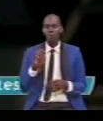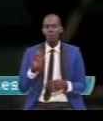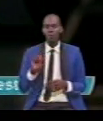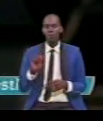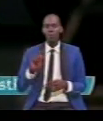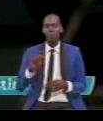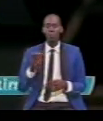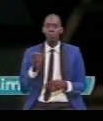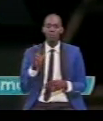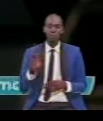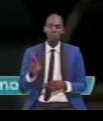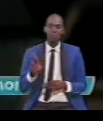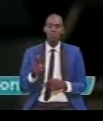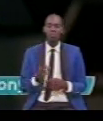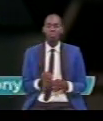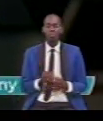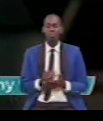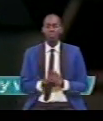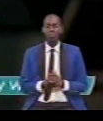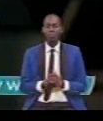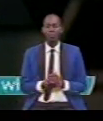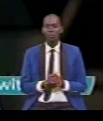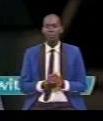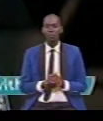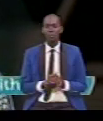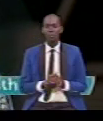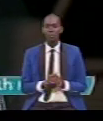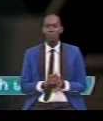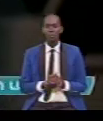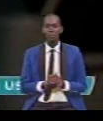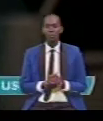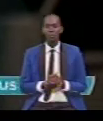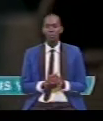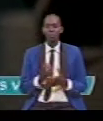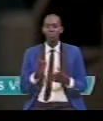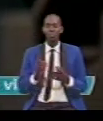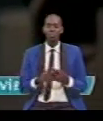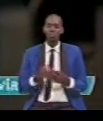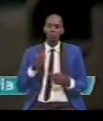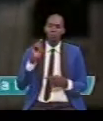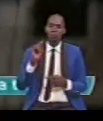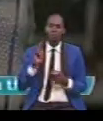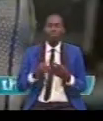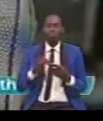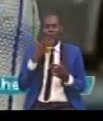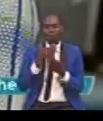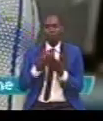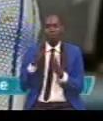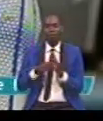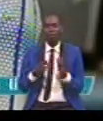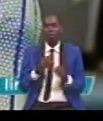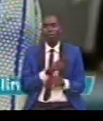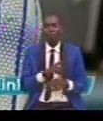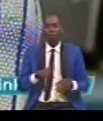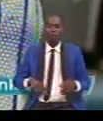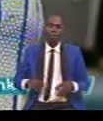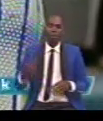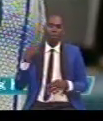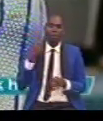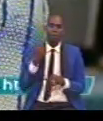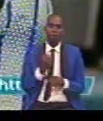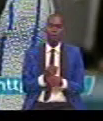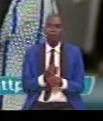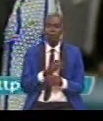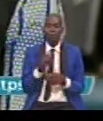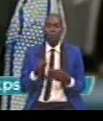from Solways in Northwestern Province. Yes, I just want to testify to the goodness of the Lord. So last year, when